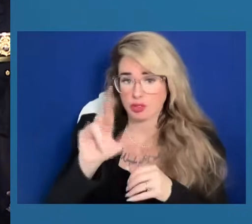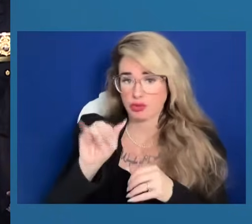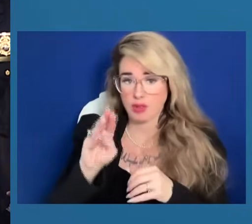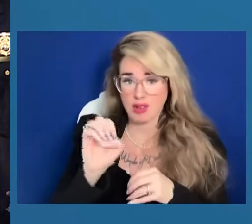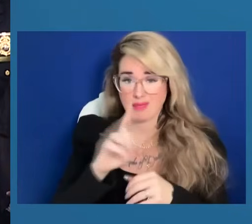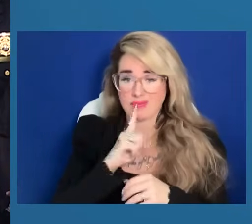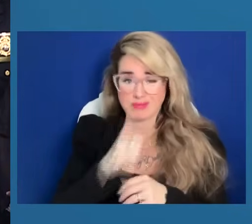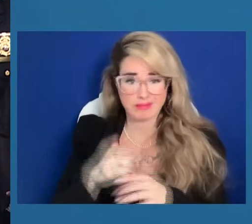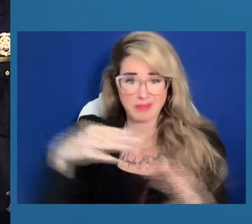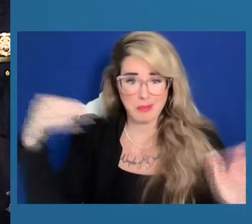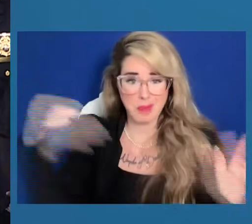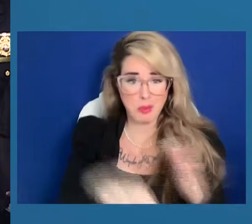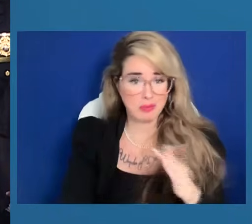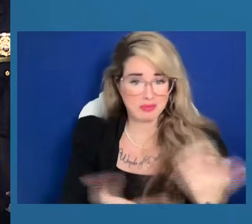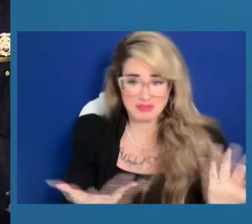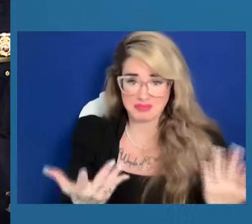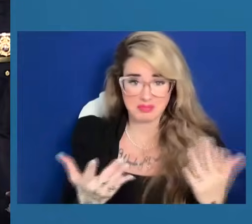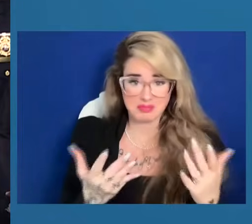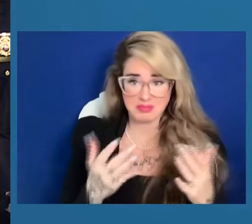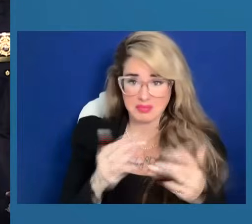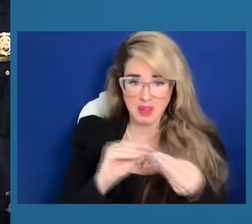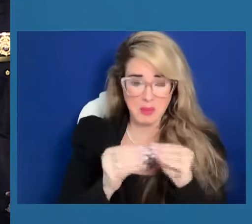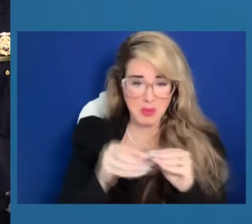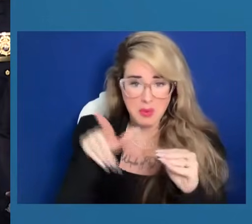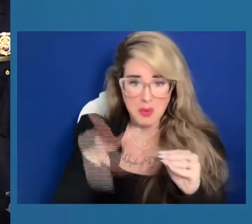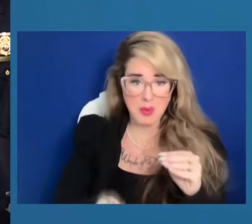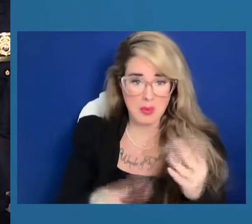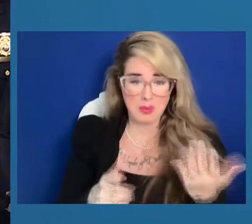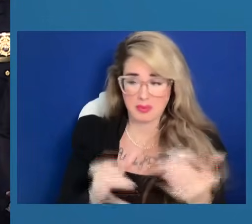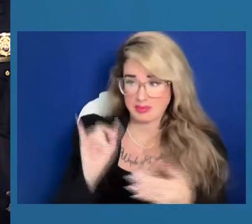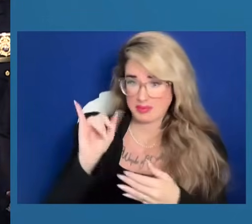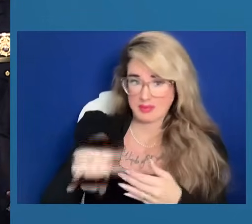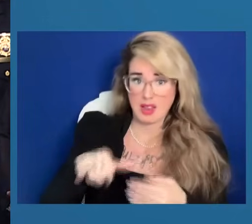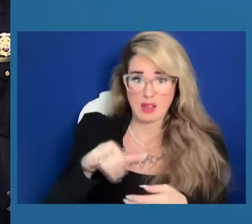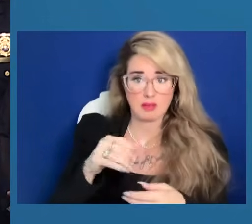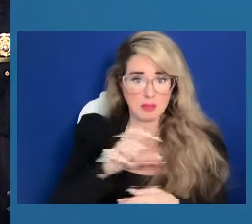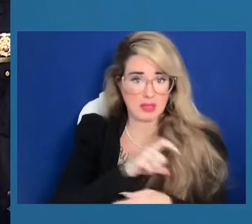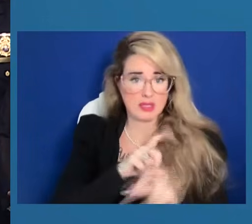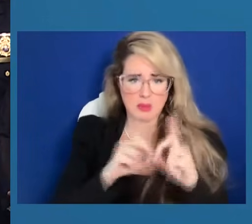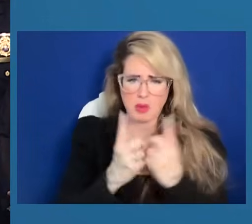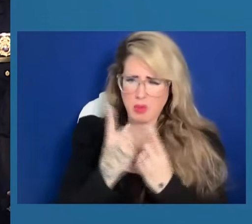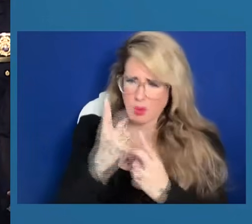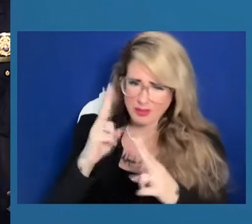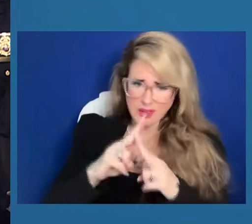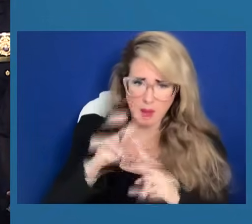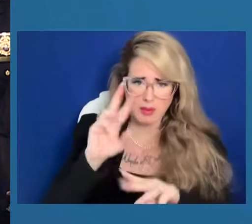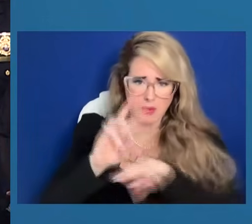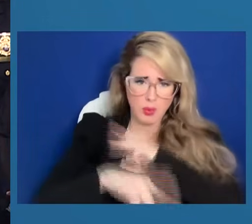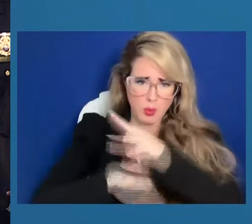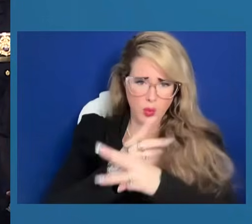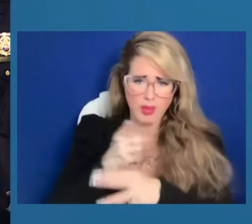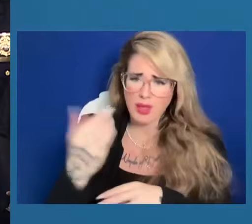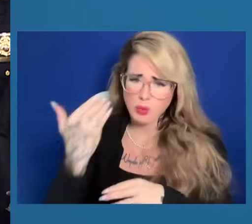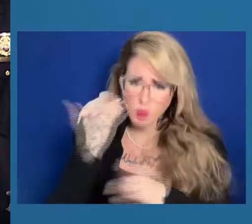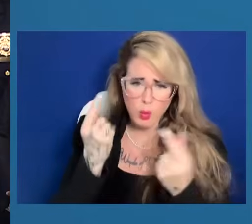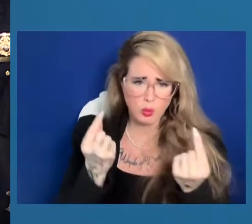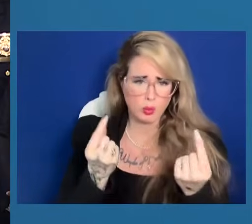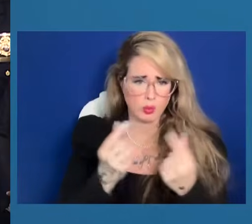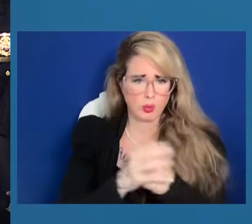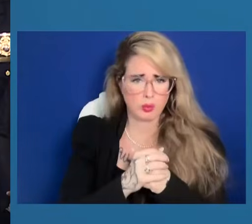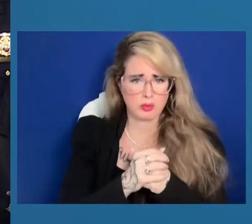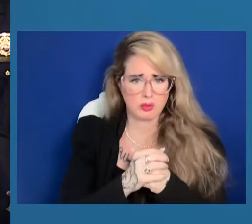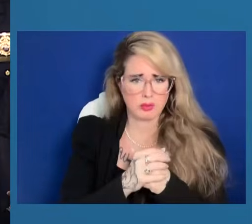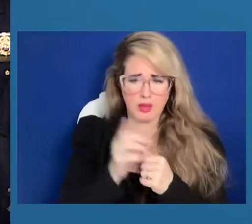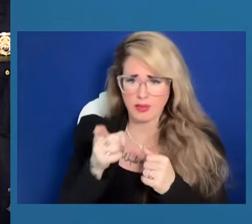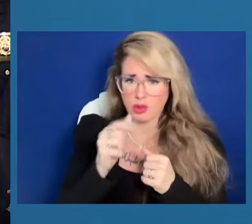lows. They have one of the greatest police departments in the world. They know their lane. They know what they do. They're